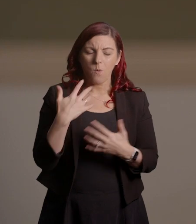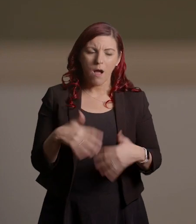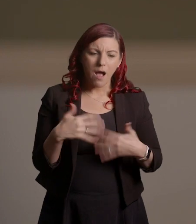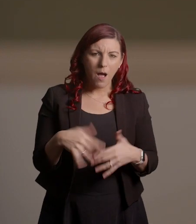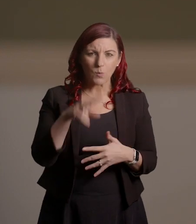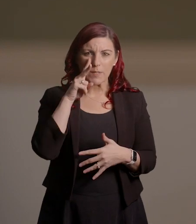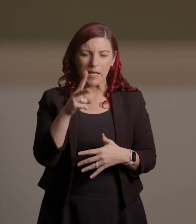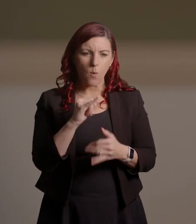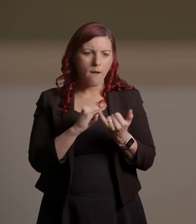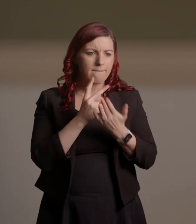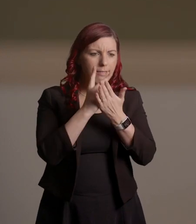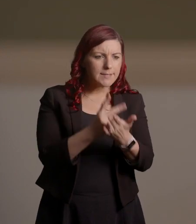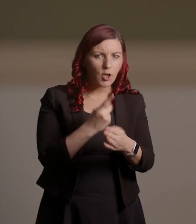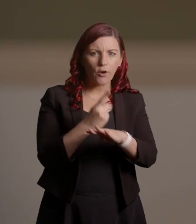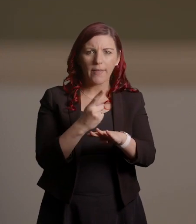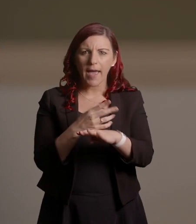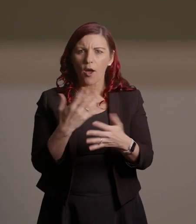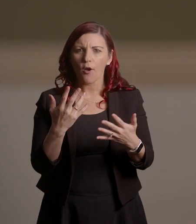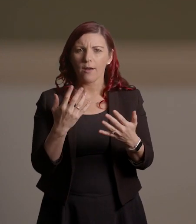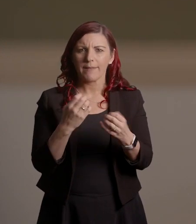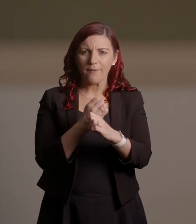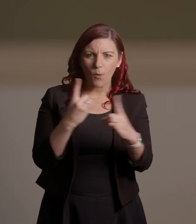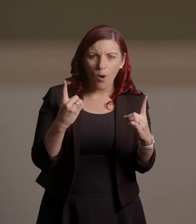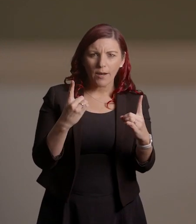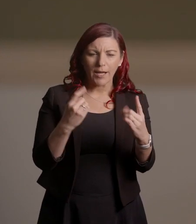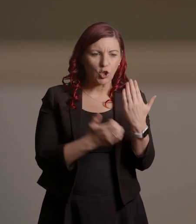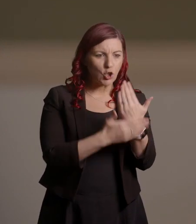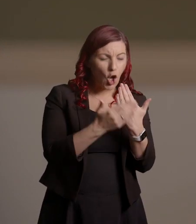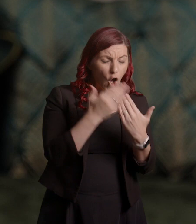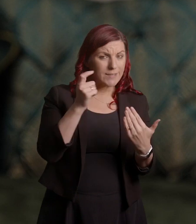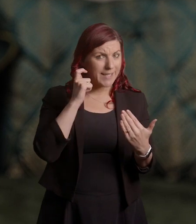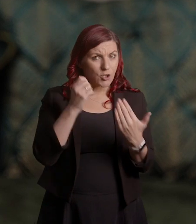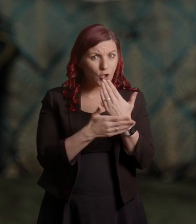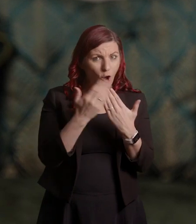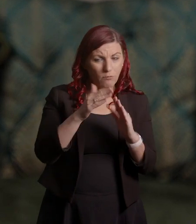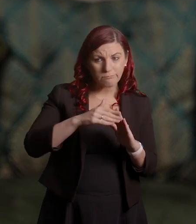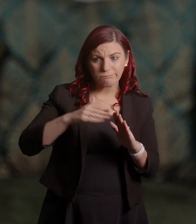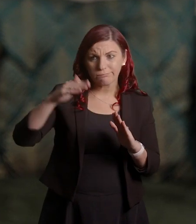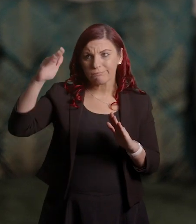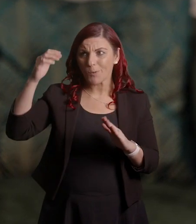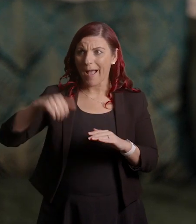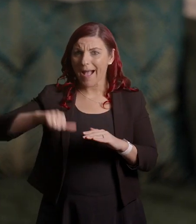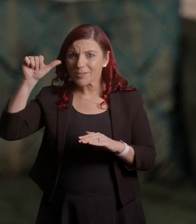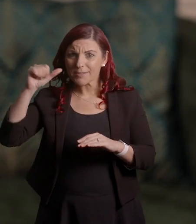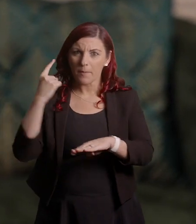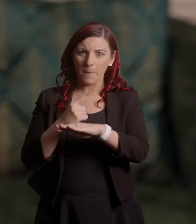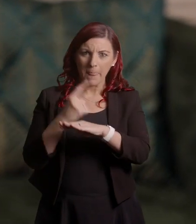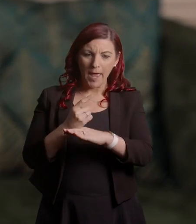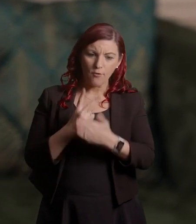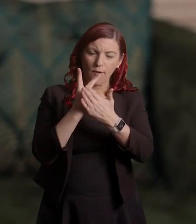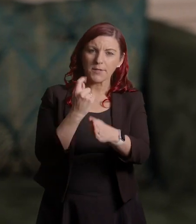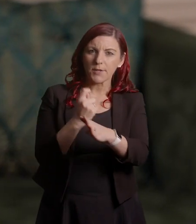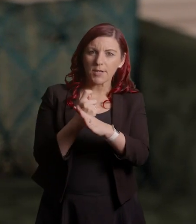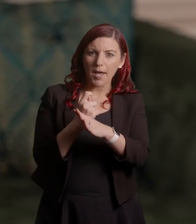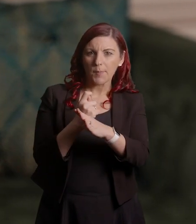so heartwarming seeing the volunteers, seeing the everyone from young teenagers to adults that were giving their